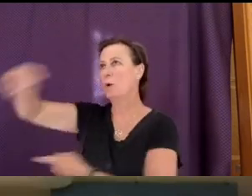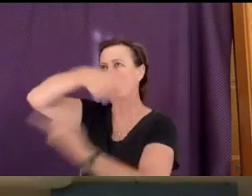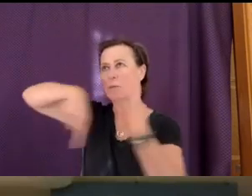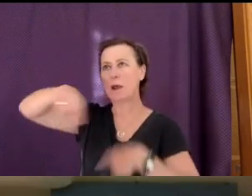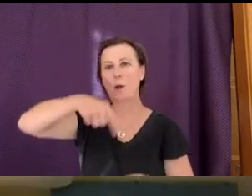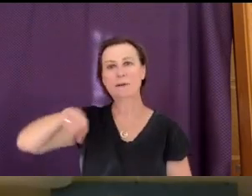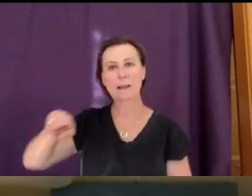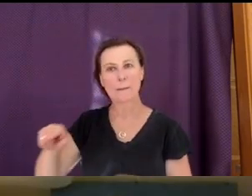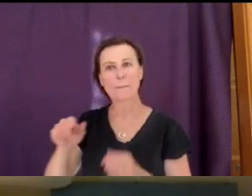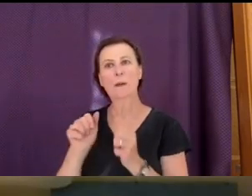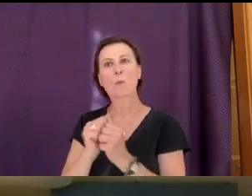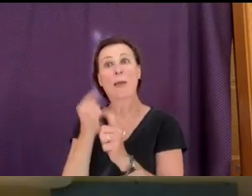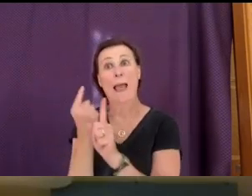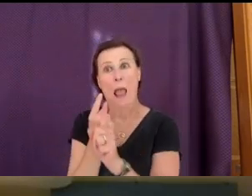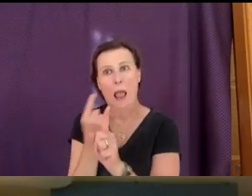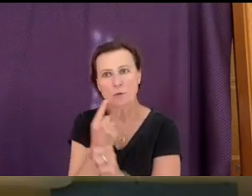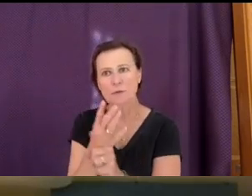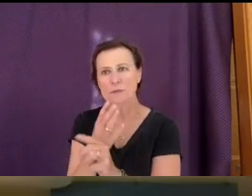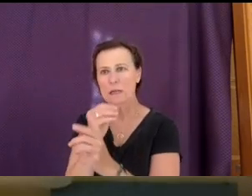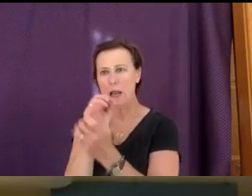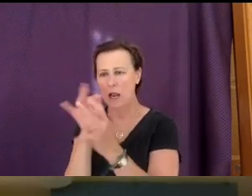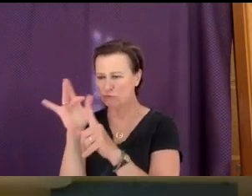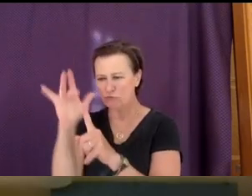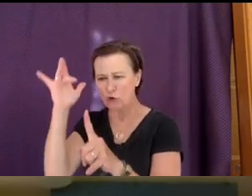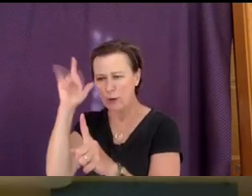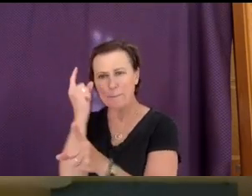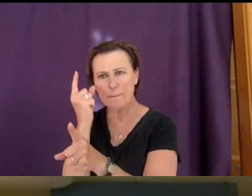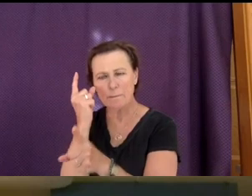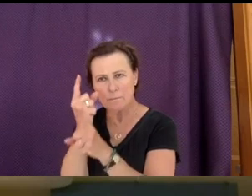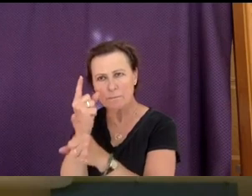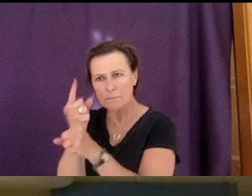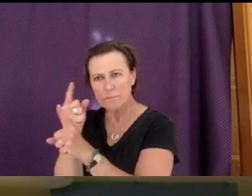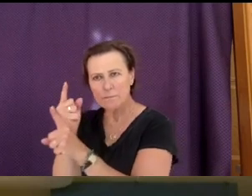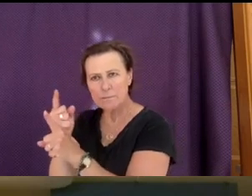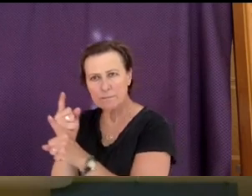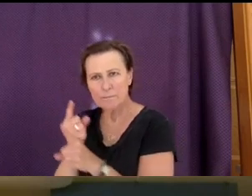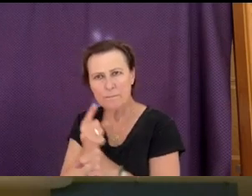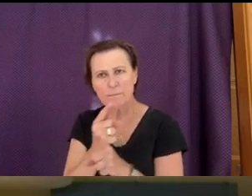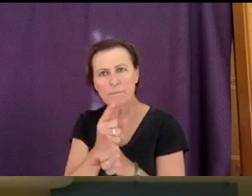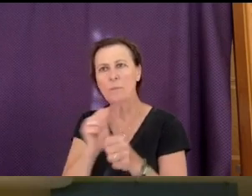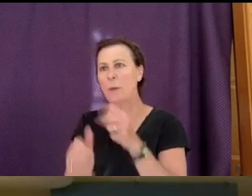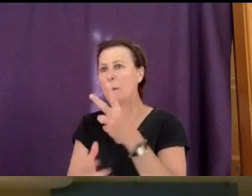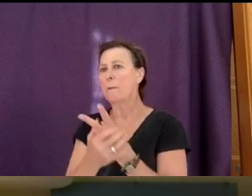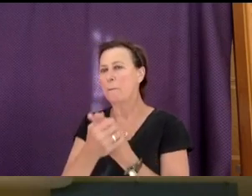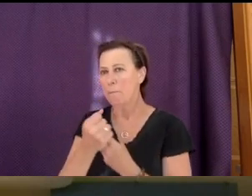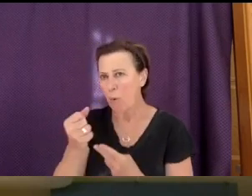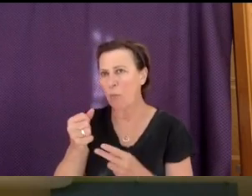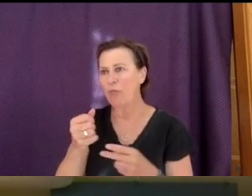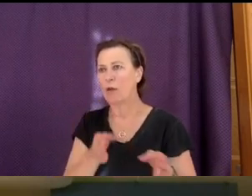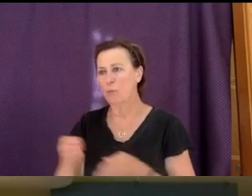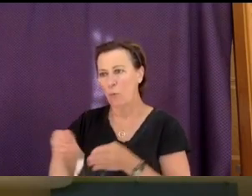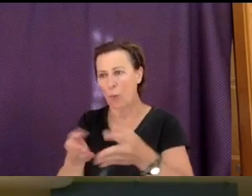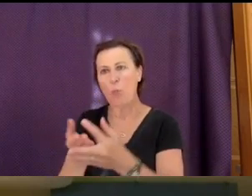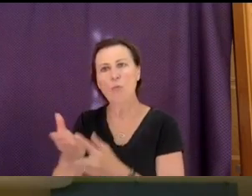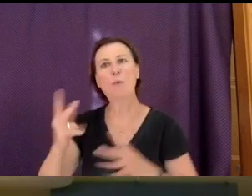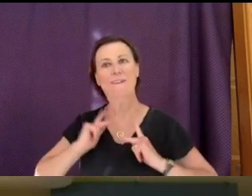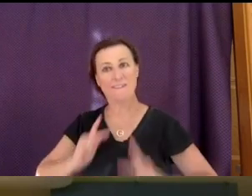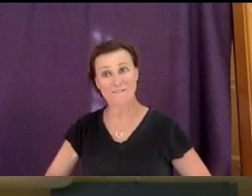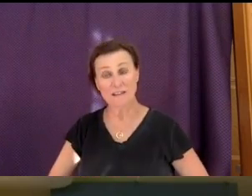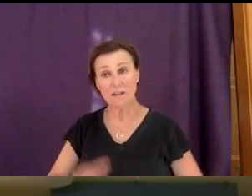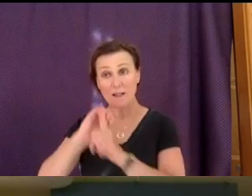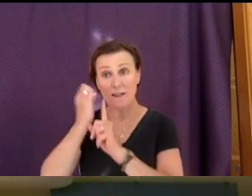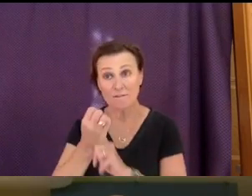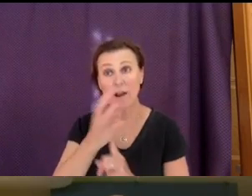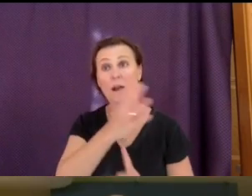and great vividness, allowing him both to navigate the physical environment successfully and